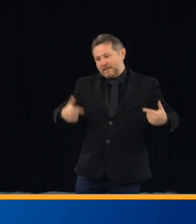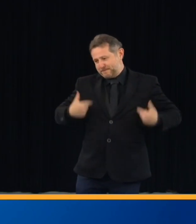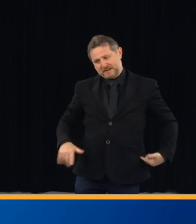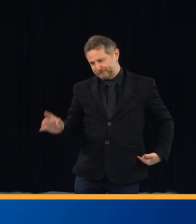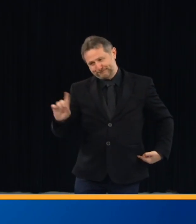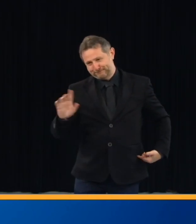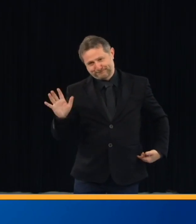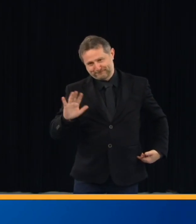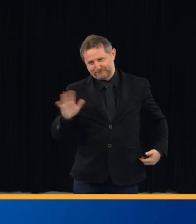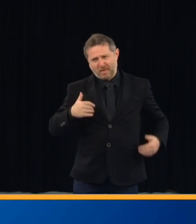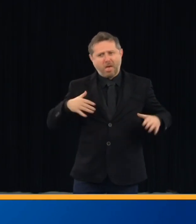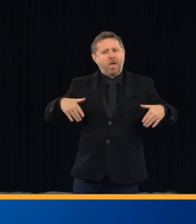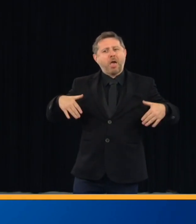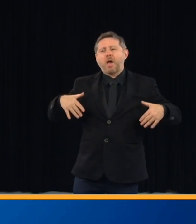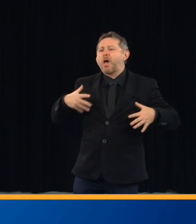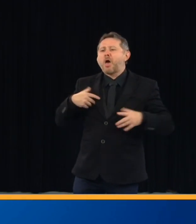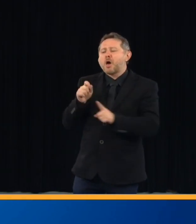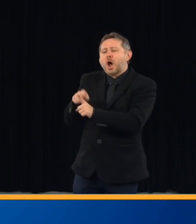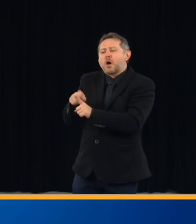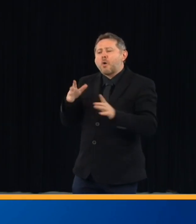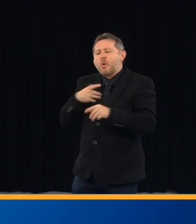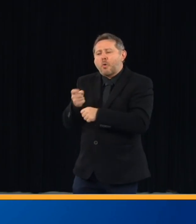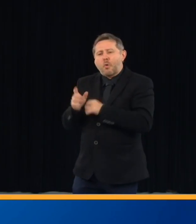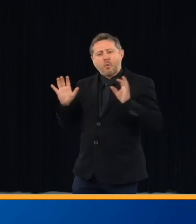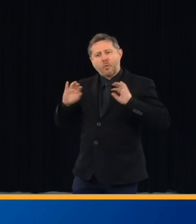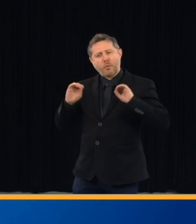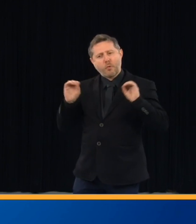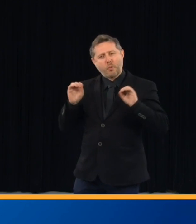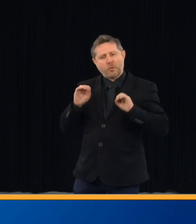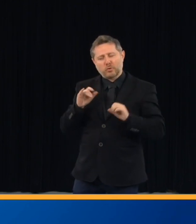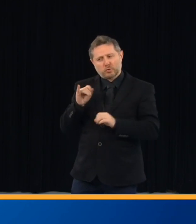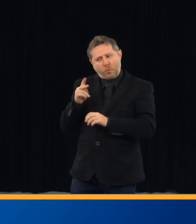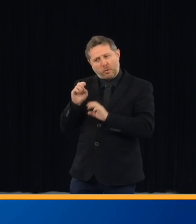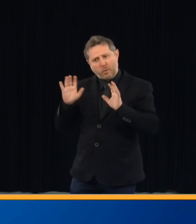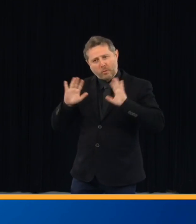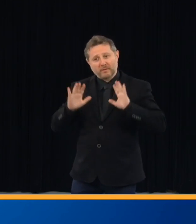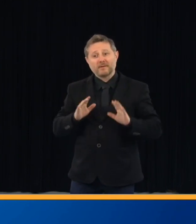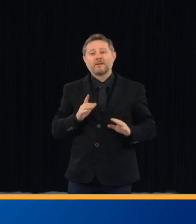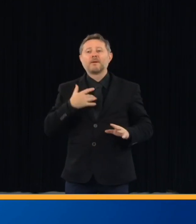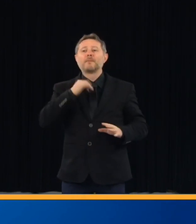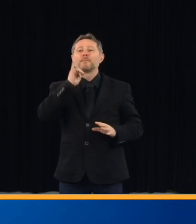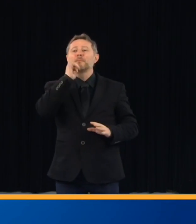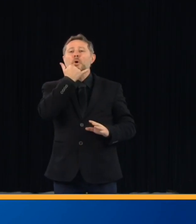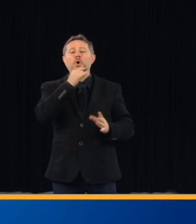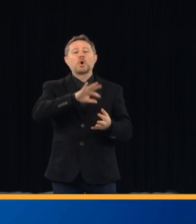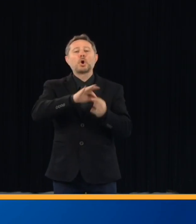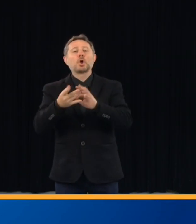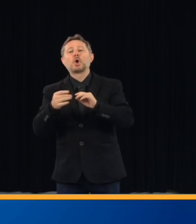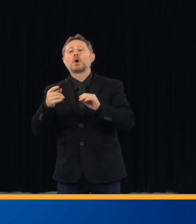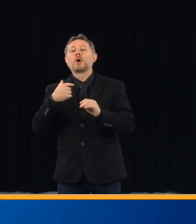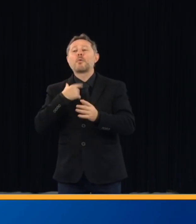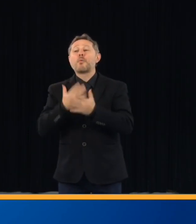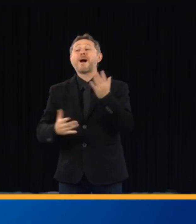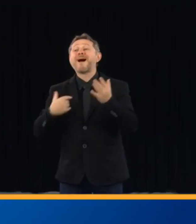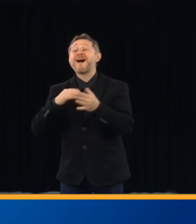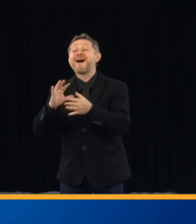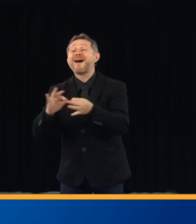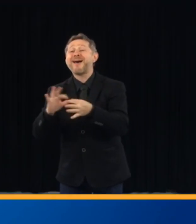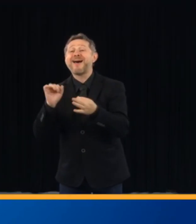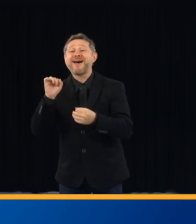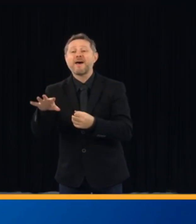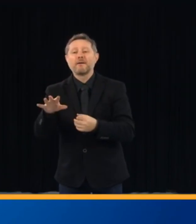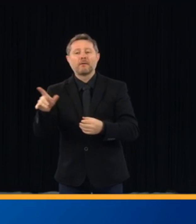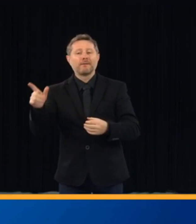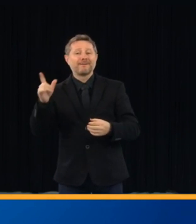any jokes. It was not a joke. Some people misinterpreted what I said. I said that I was going to send